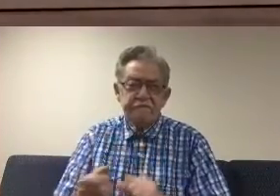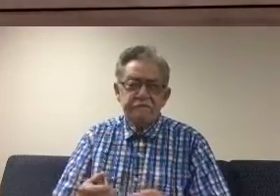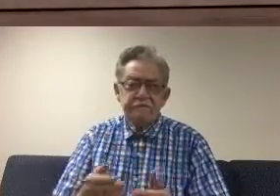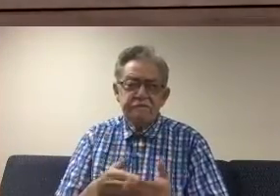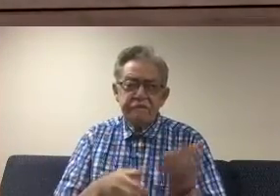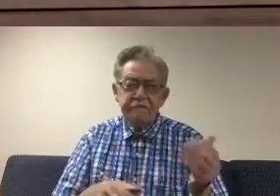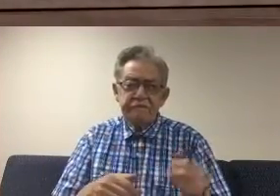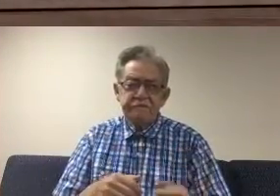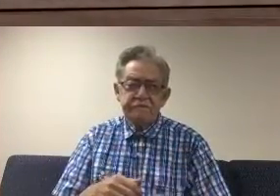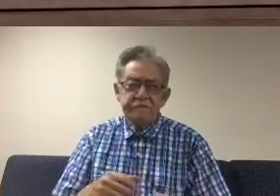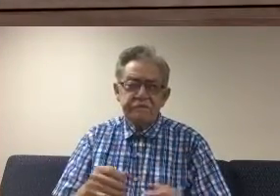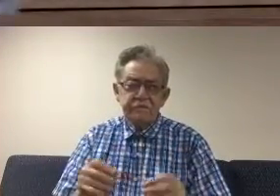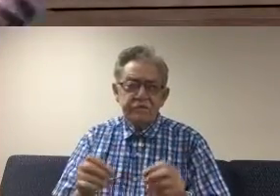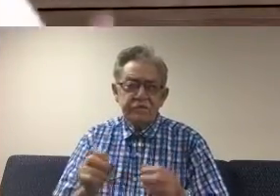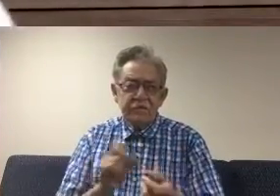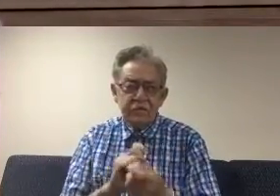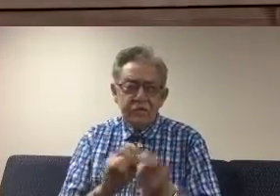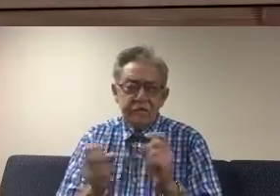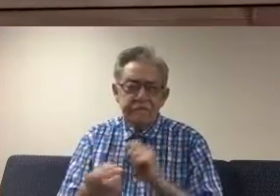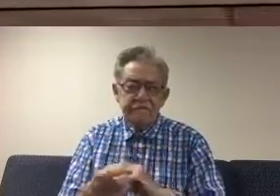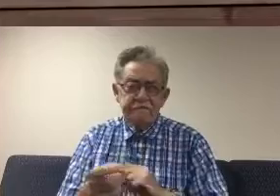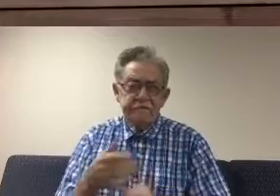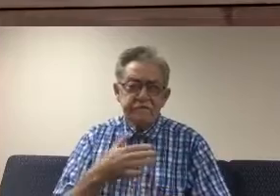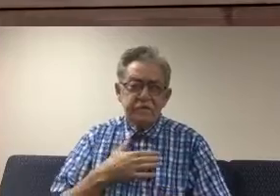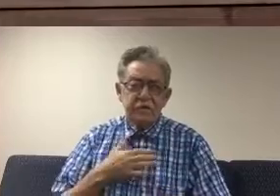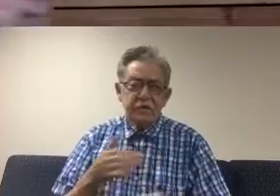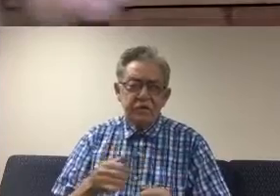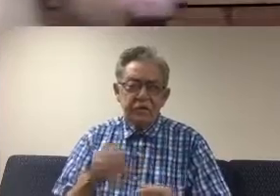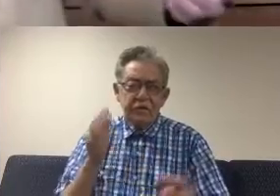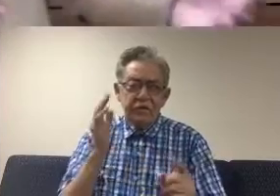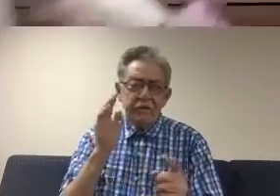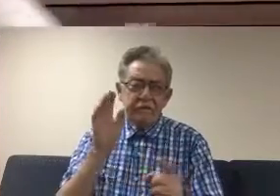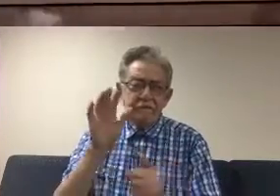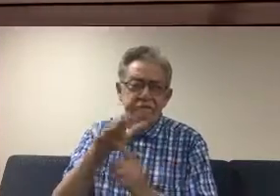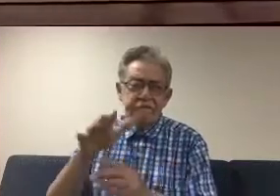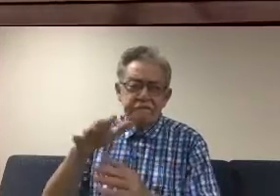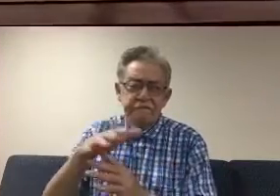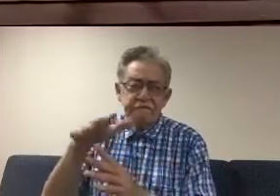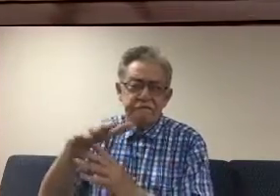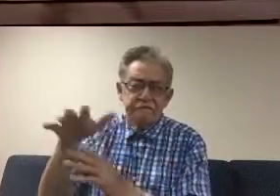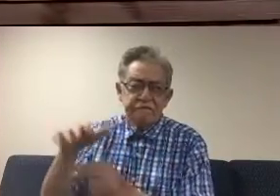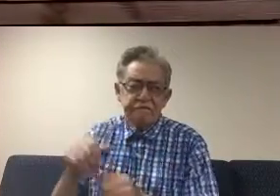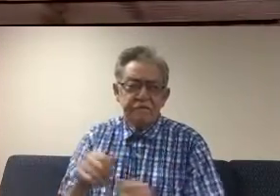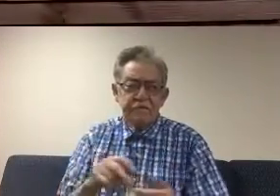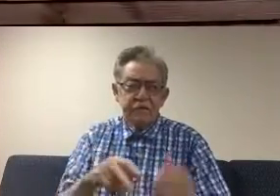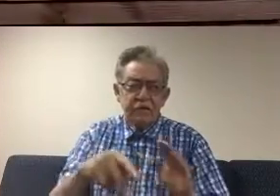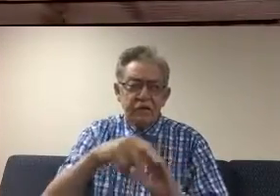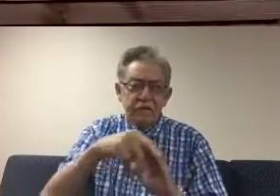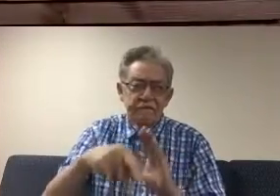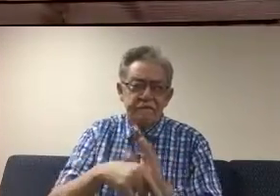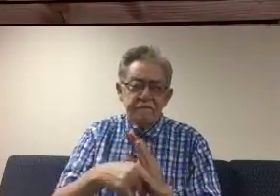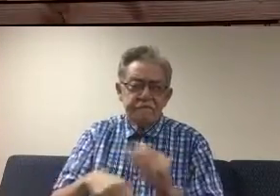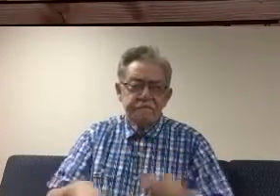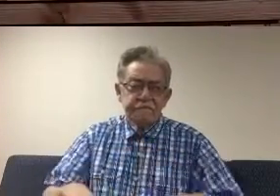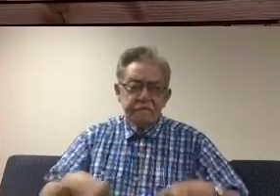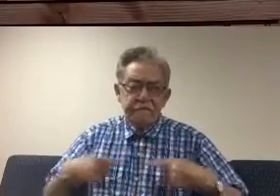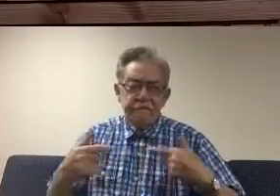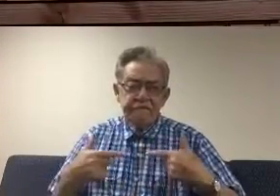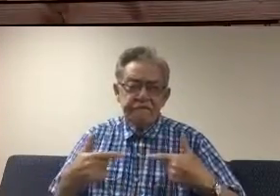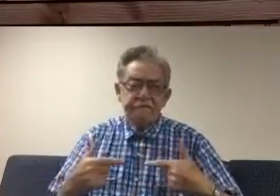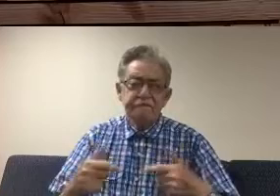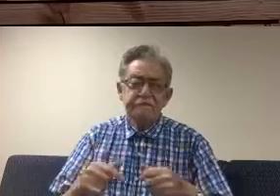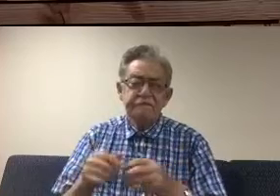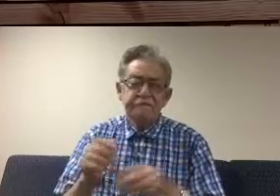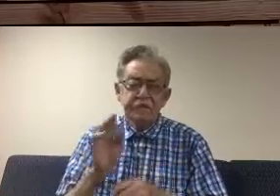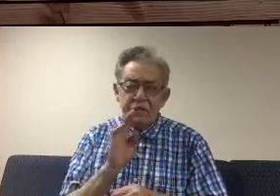to change my morals. I'm going to have to change my priorities. I'm going to have to change the principles that I live by, the direction of